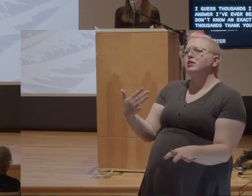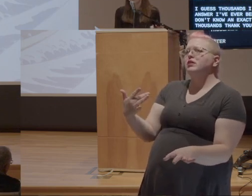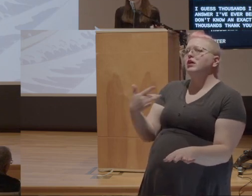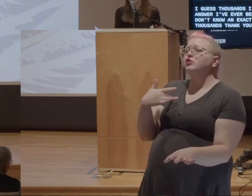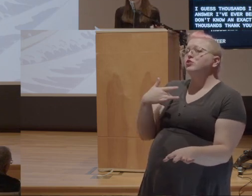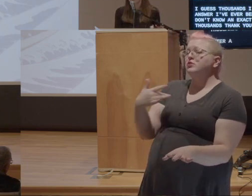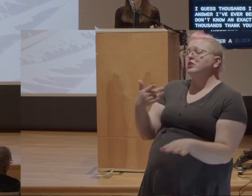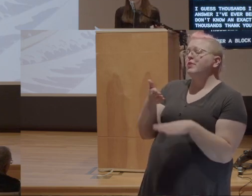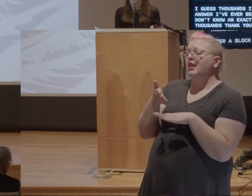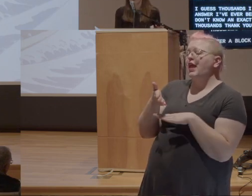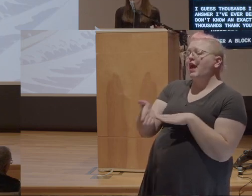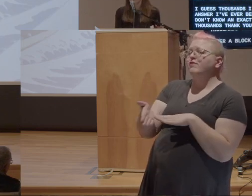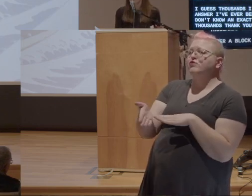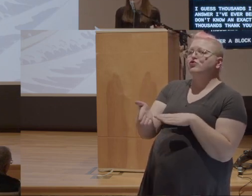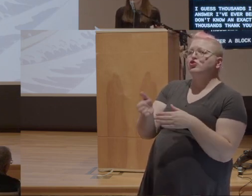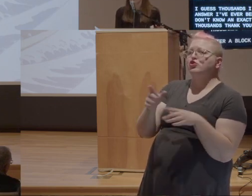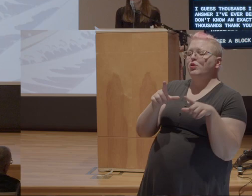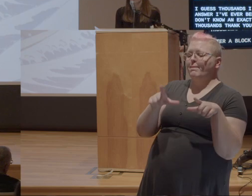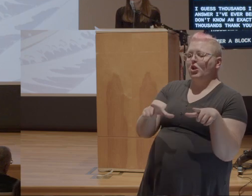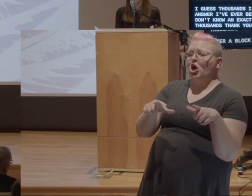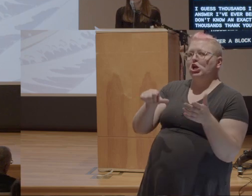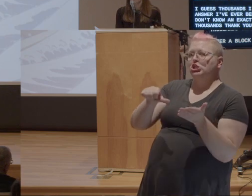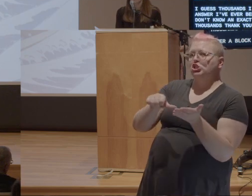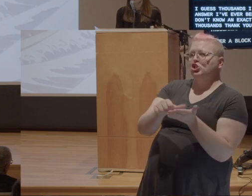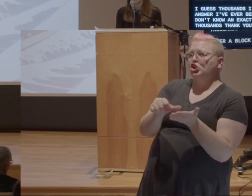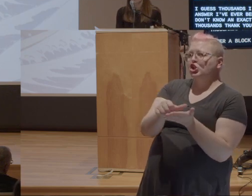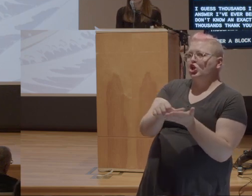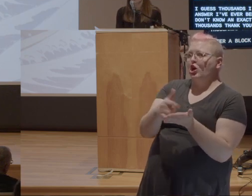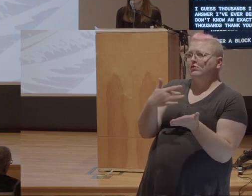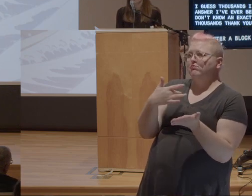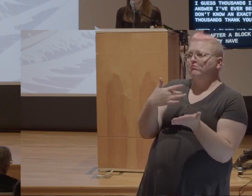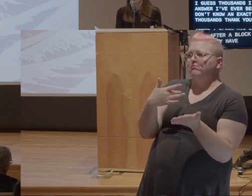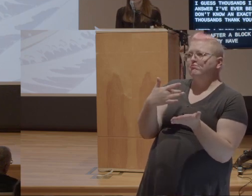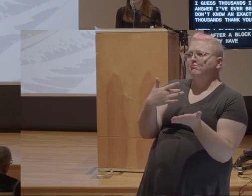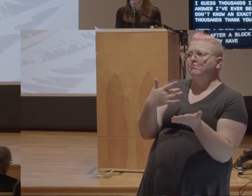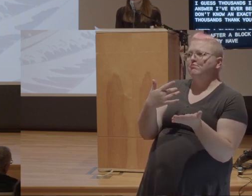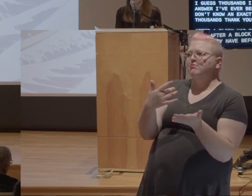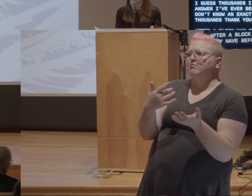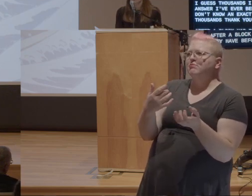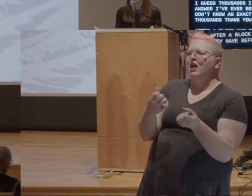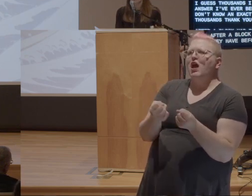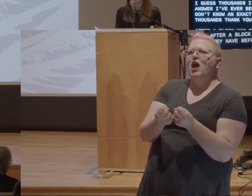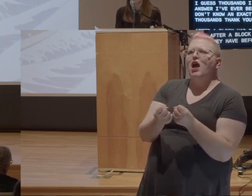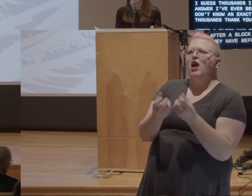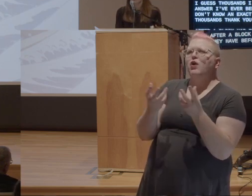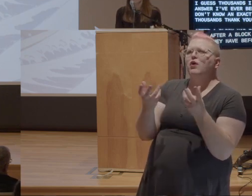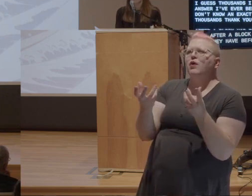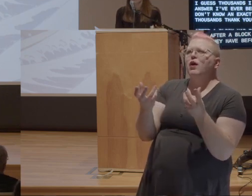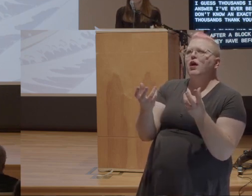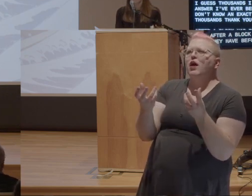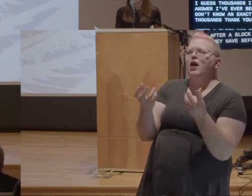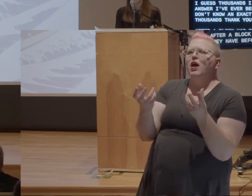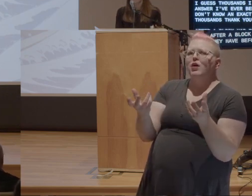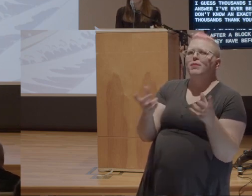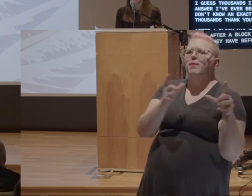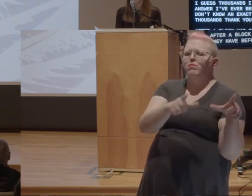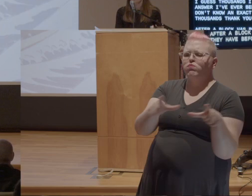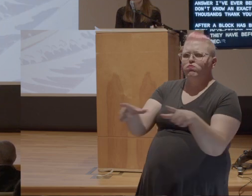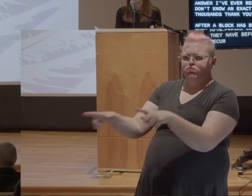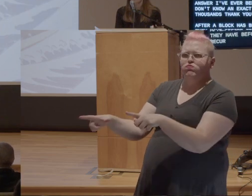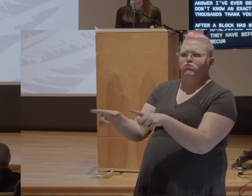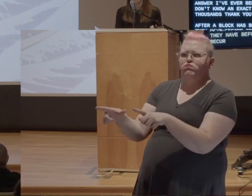a block has been carved, how many runs can they have before it is worn down and has to be